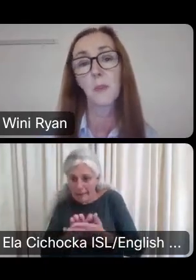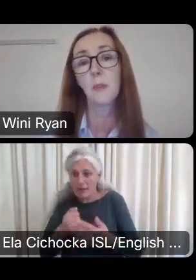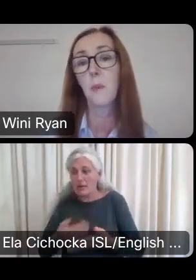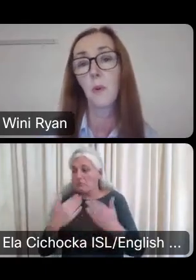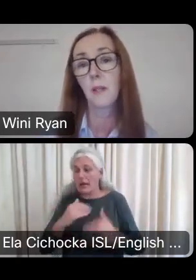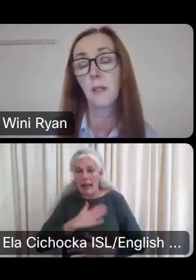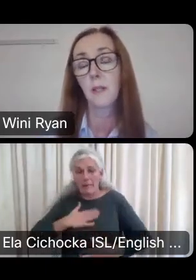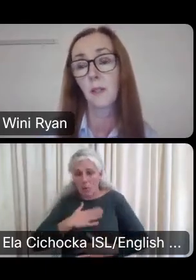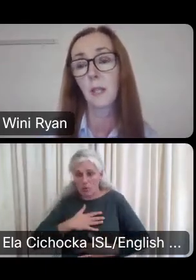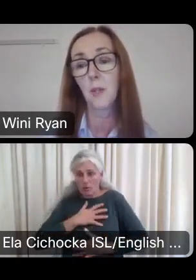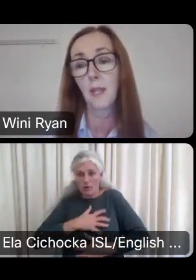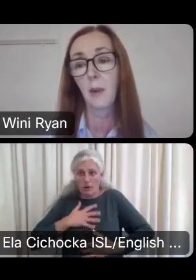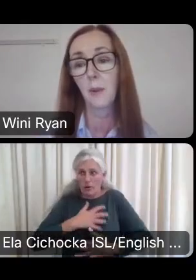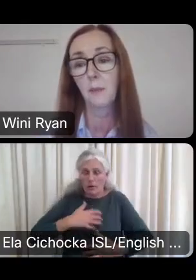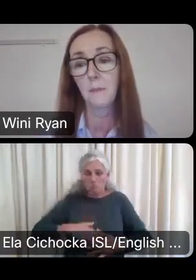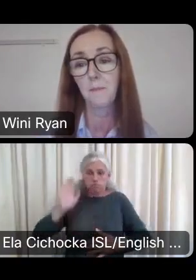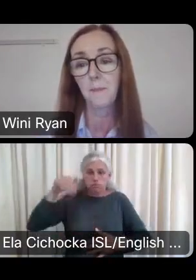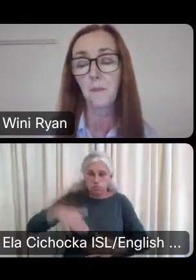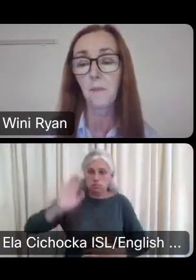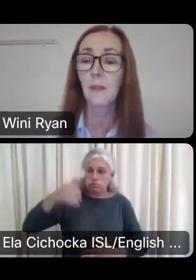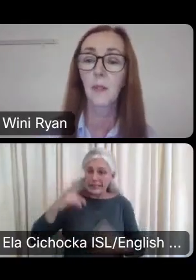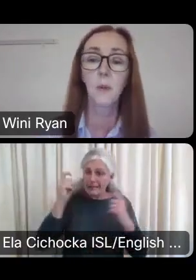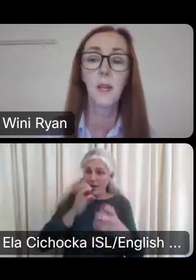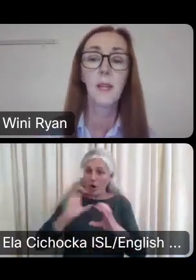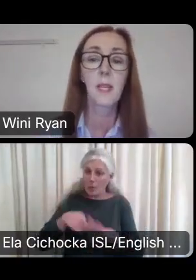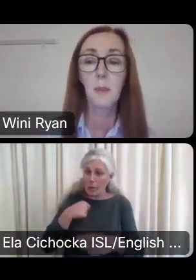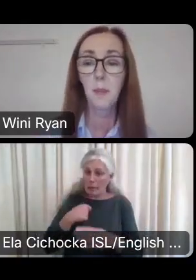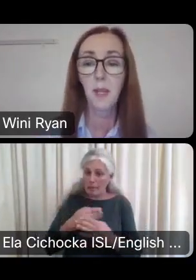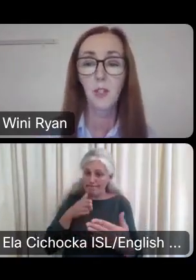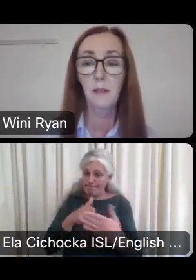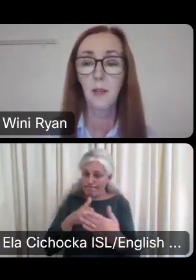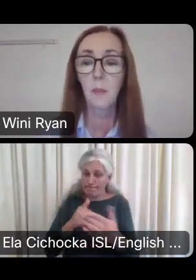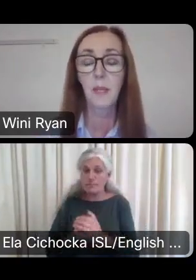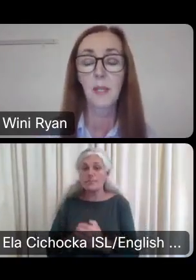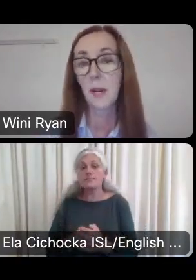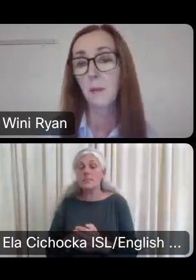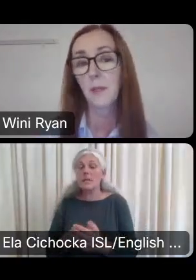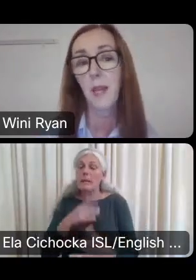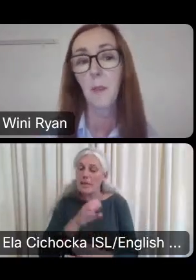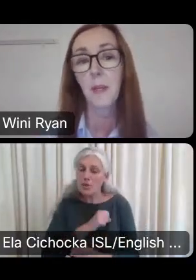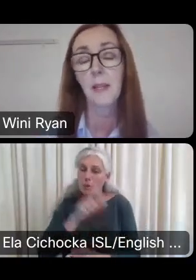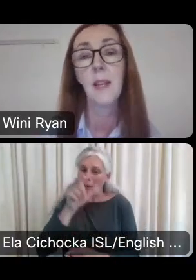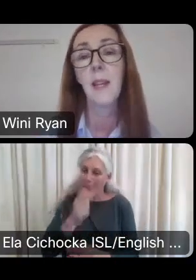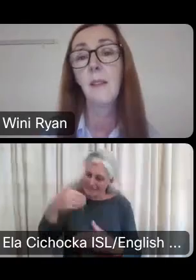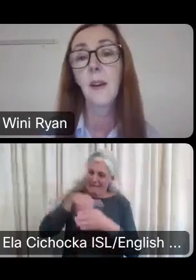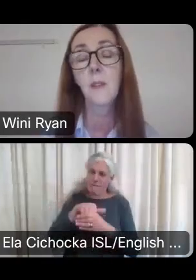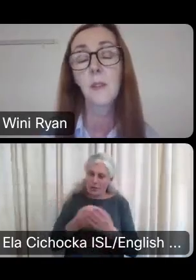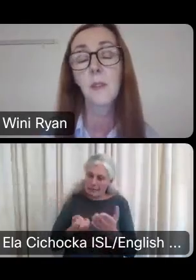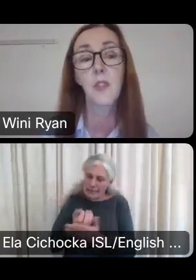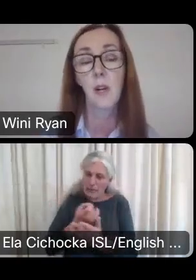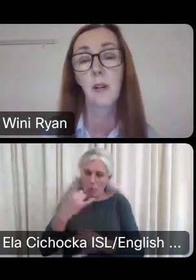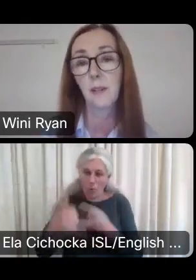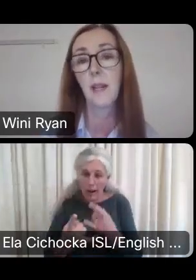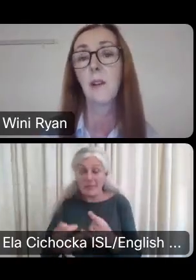go up. So it's more difficult to communicate with me. So keeping the patient in the loop, explaining what's happening. If I use a lot